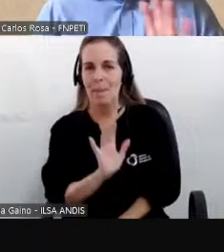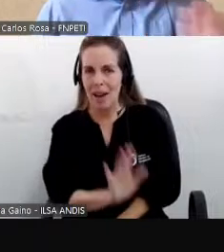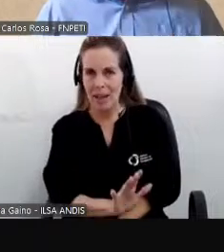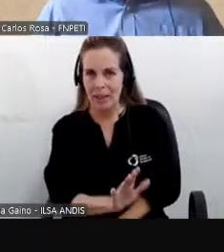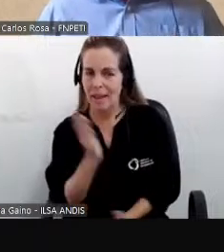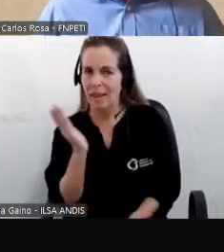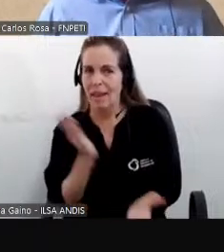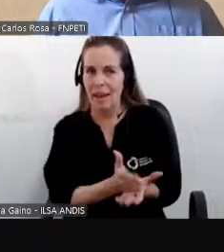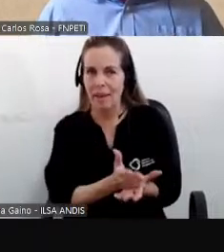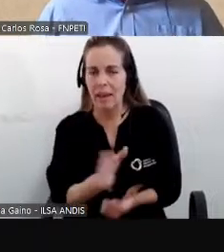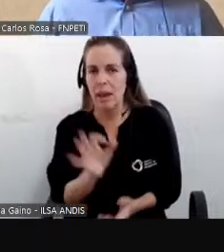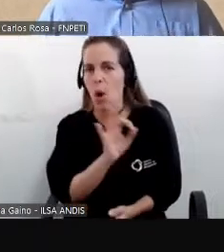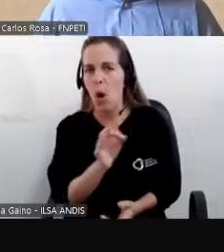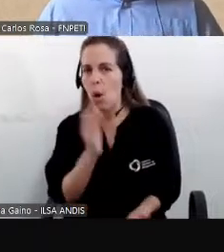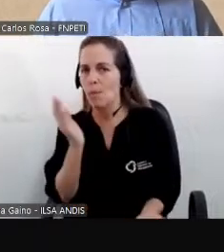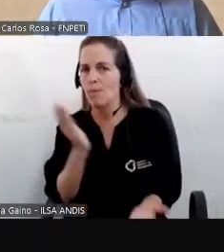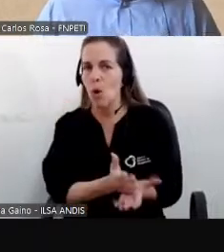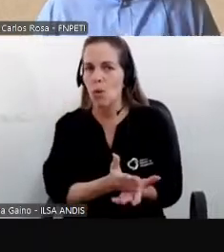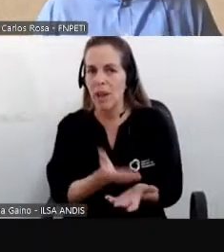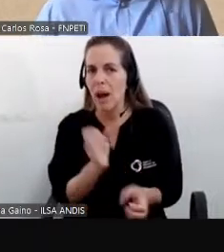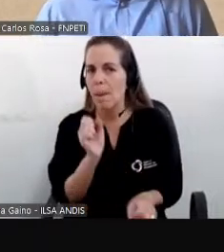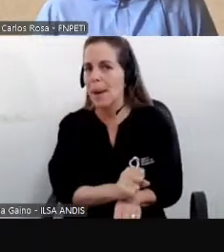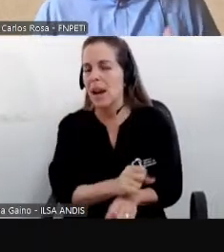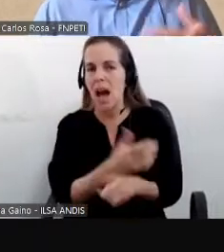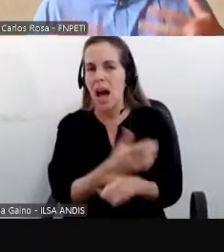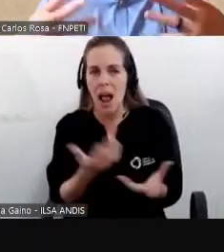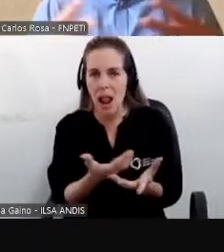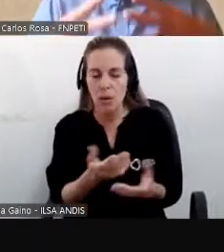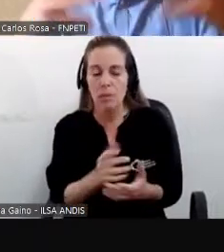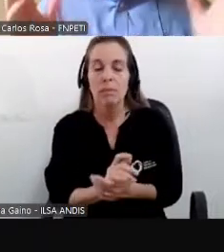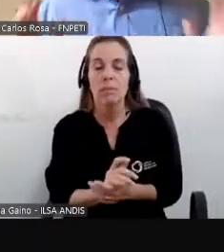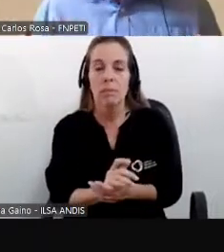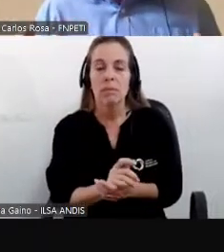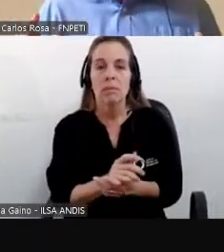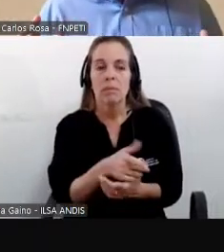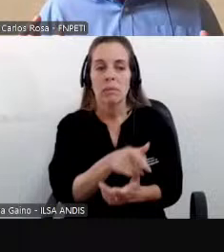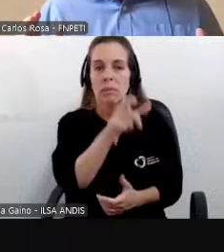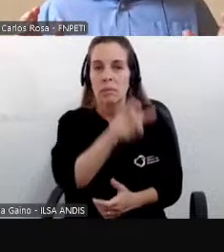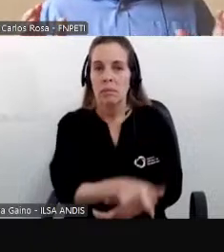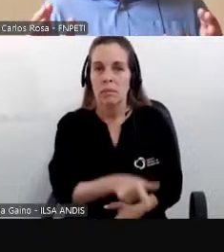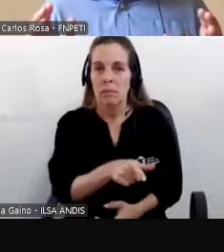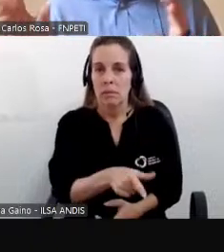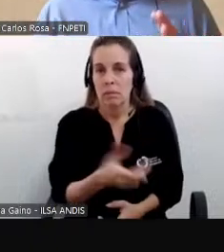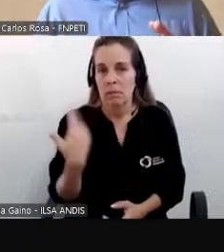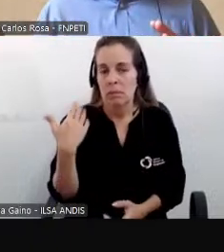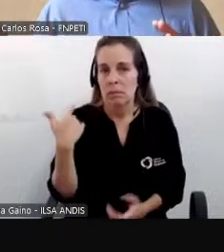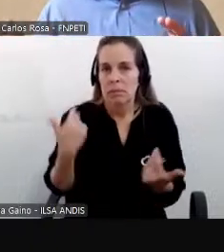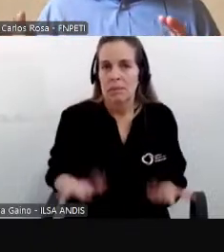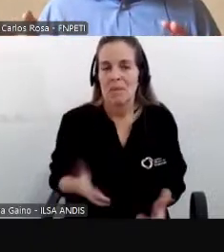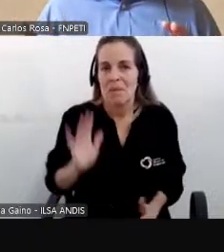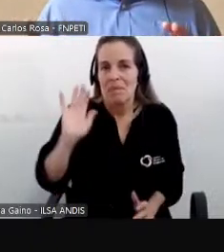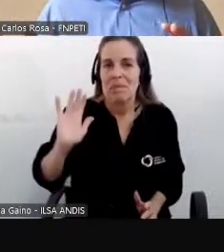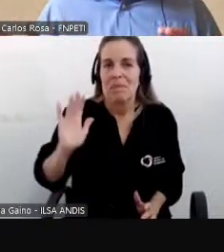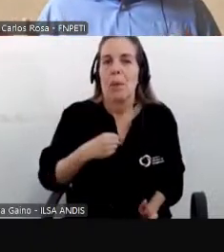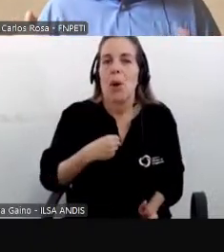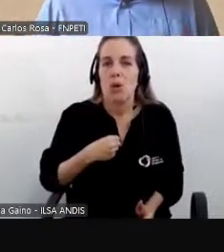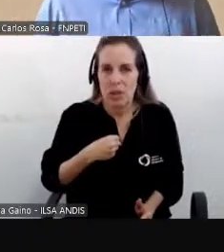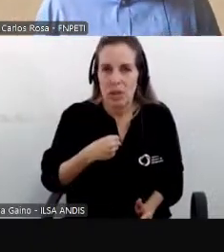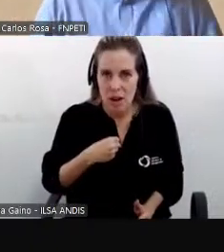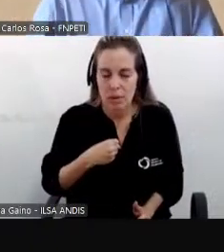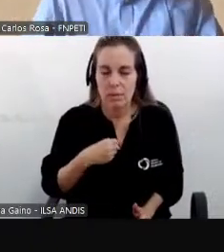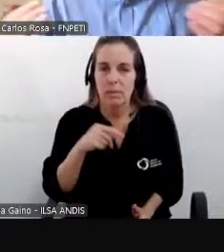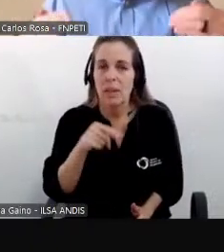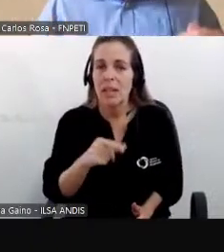from an individual under threat or menace of punishment for which